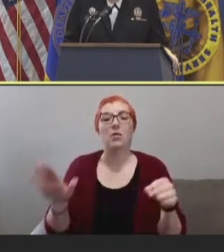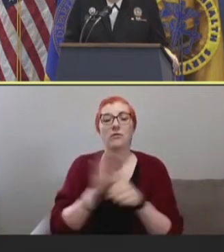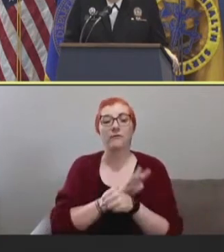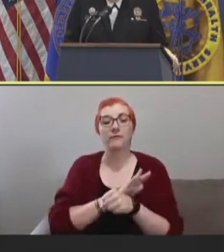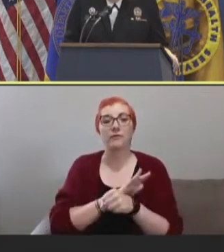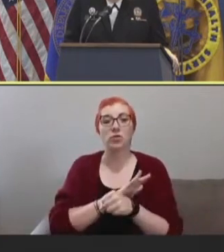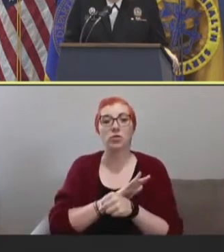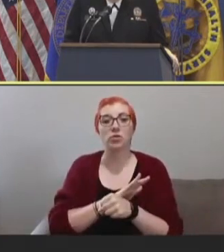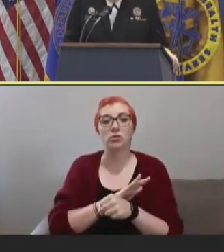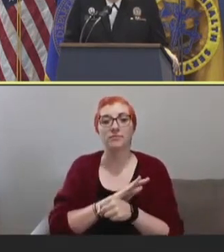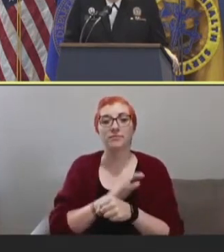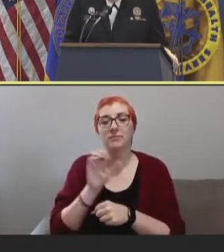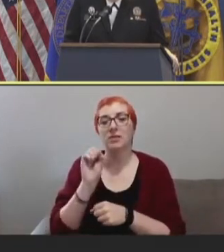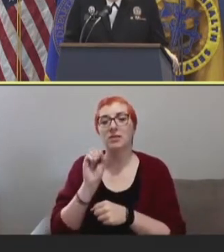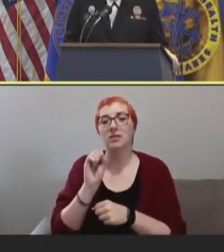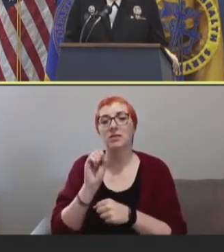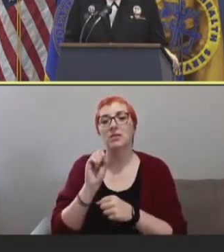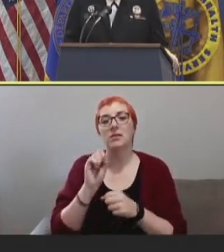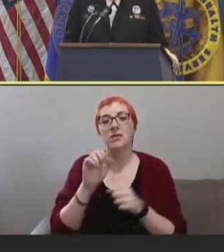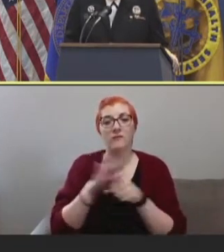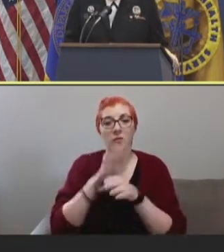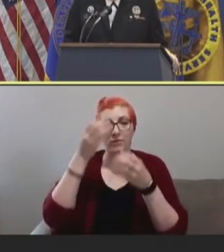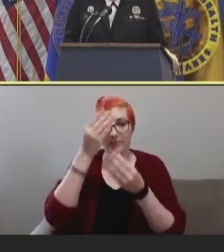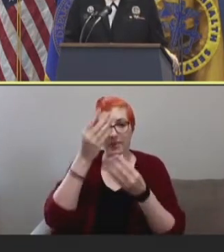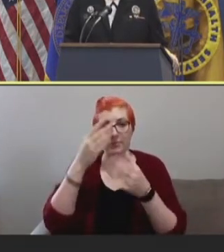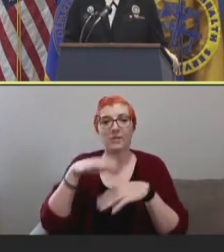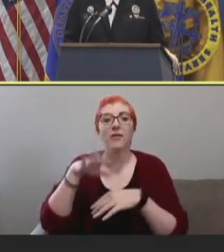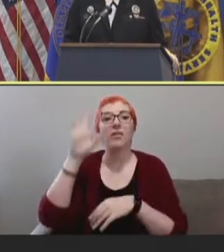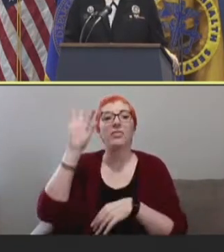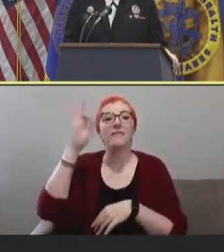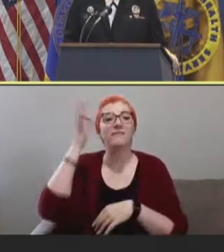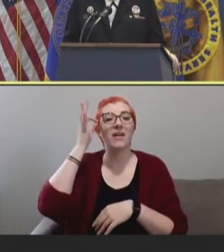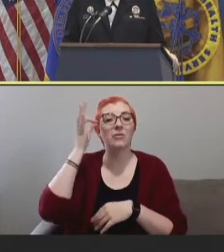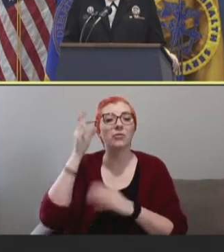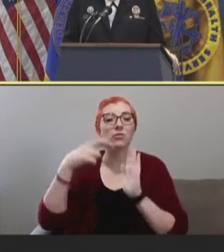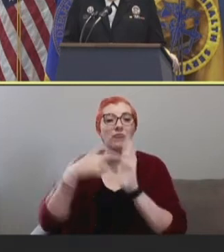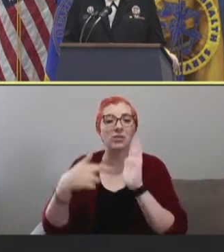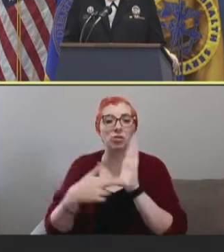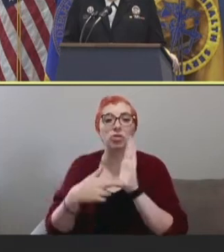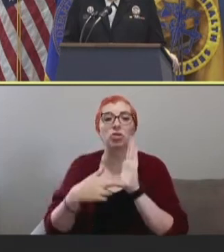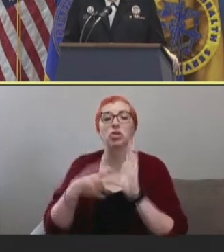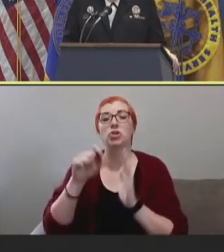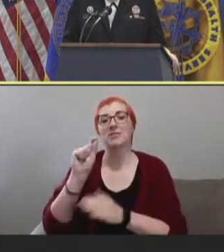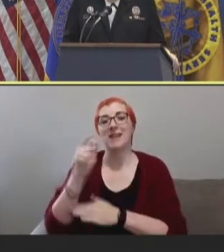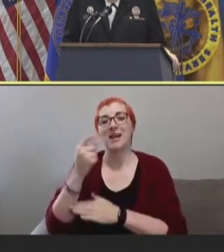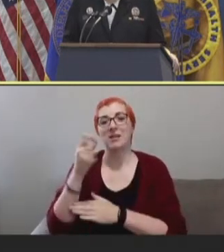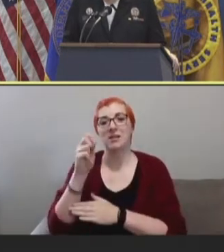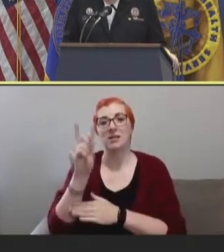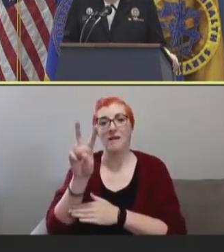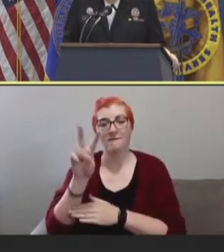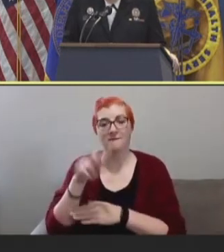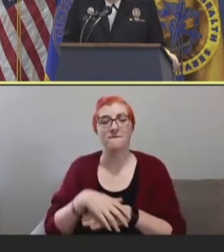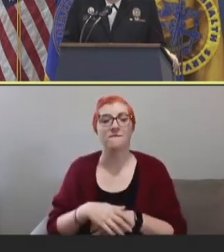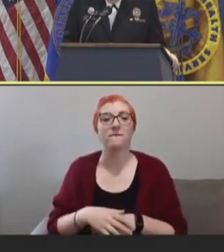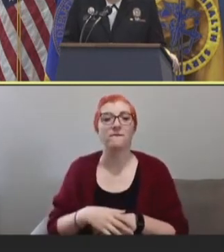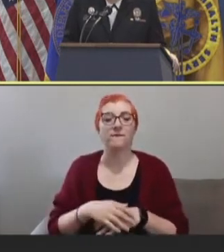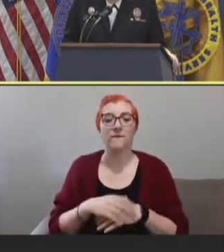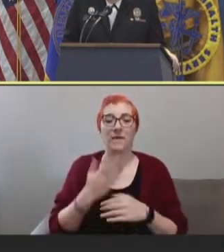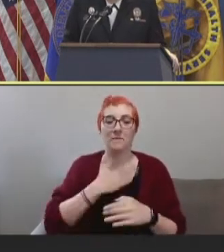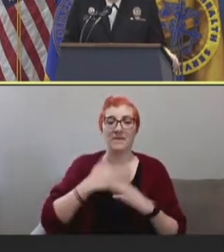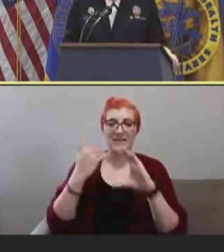nominations can be found on the Federal Register at federalregister.gov. Please email all submissions